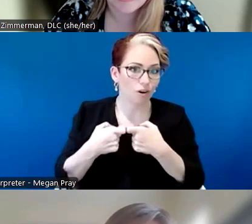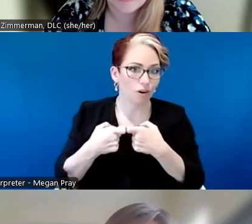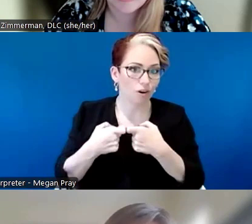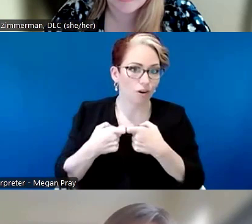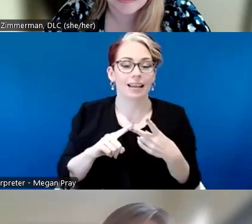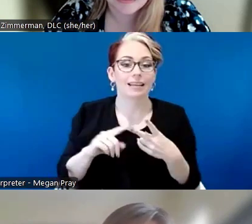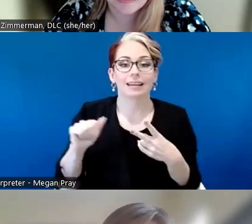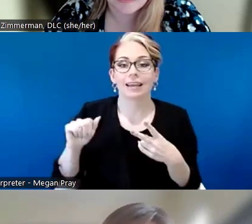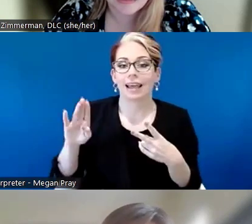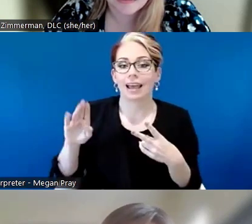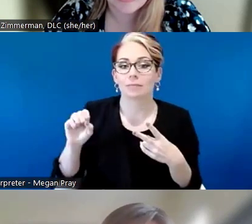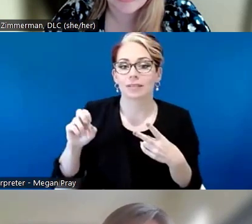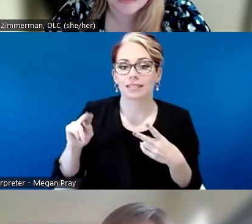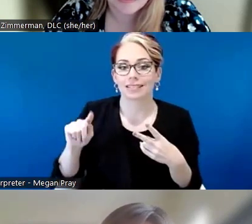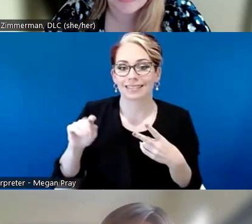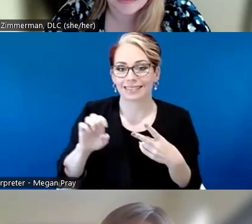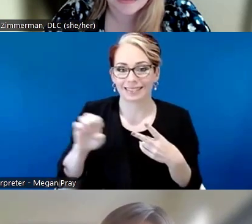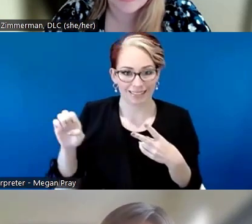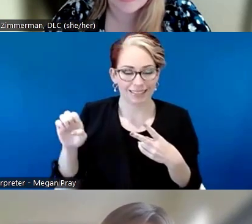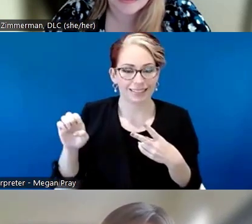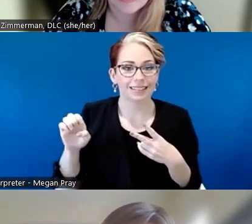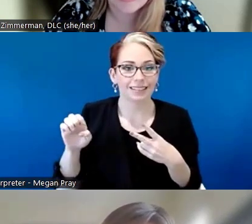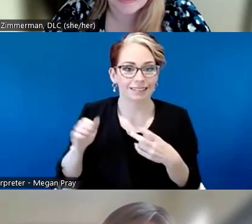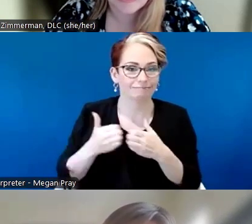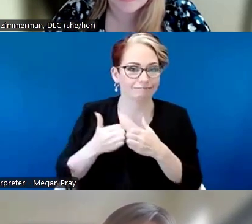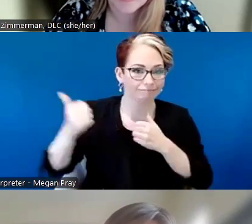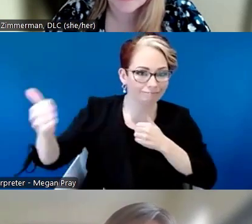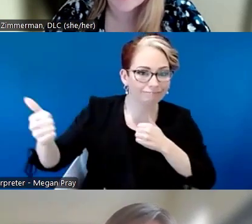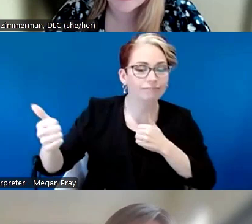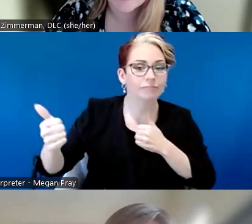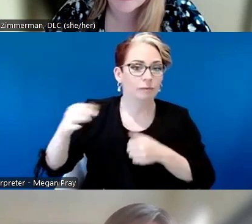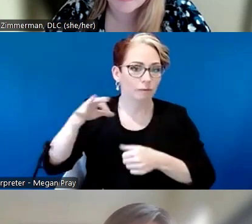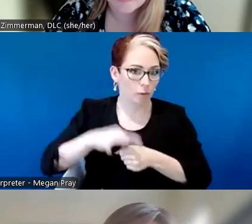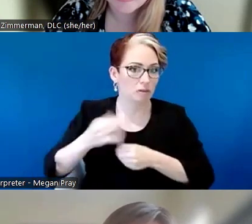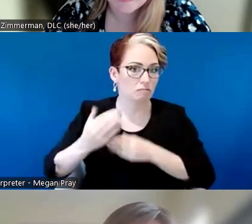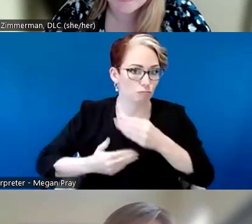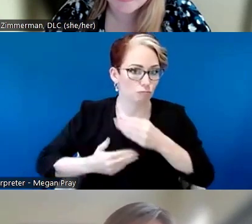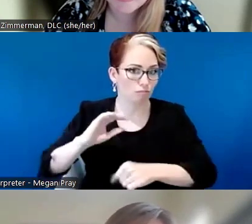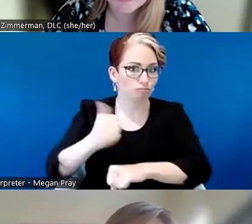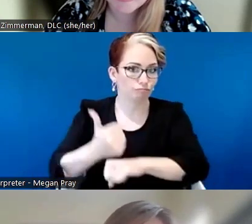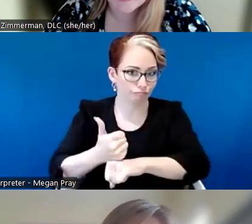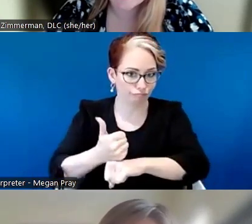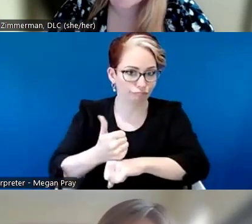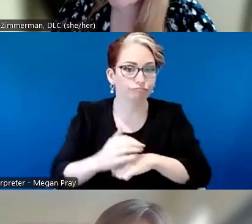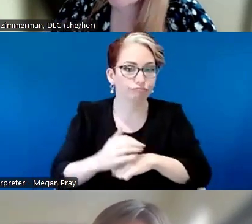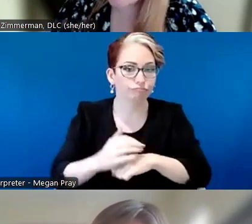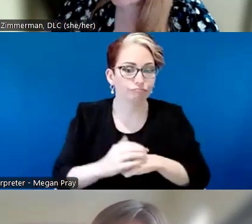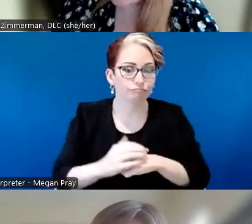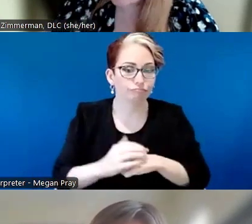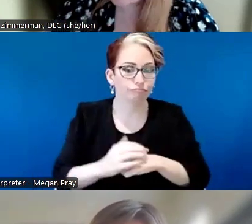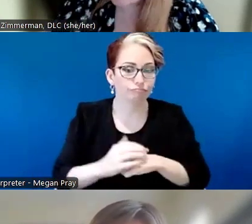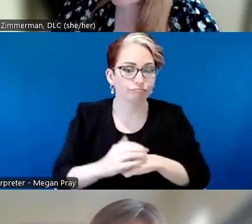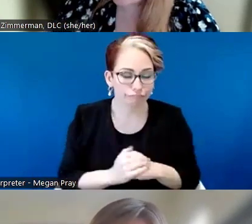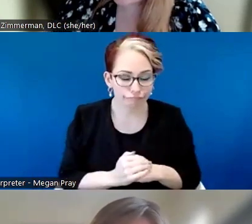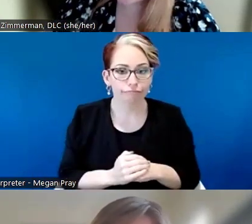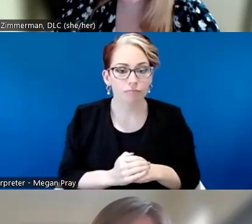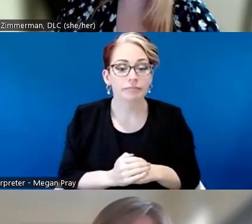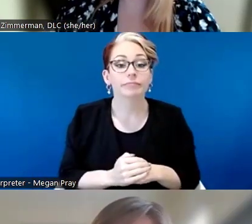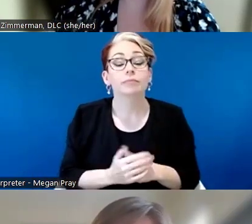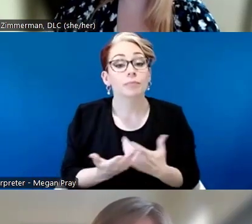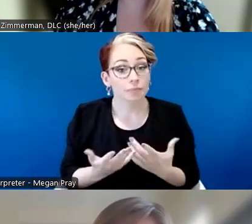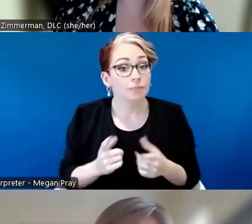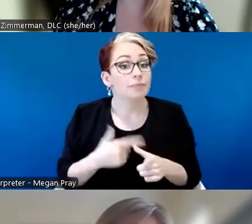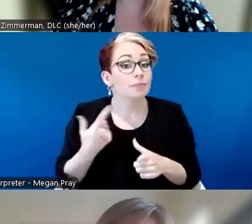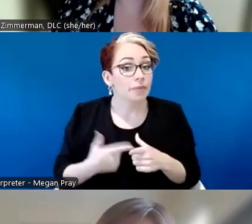and absentee voting processes and programs in place. Building from that, we worked with